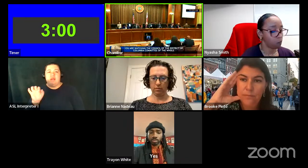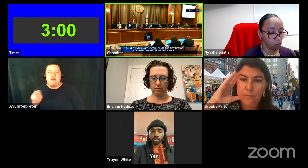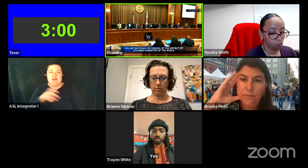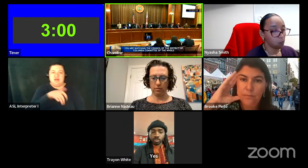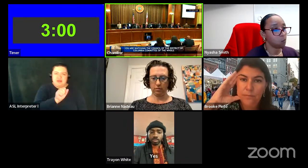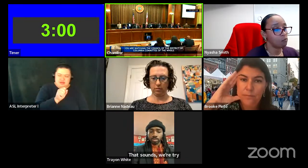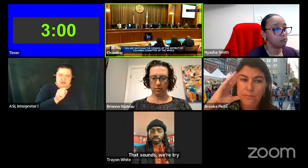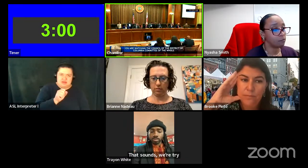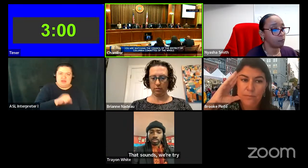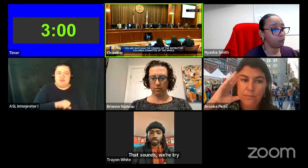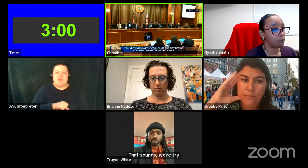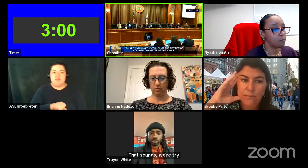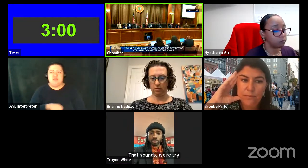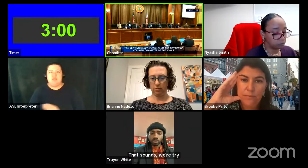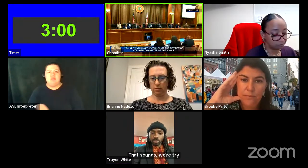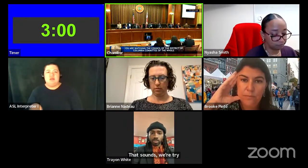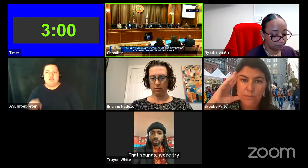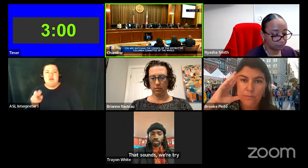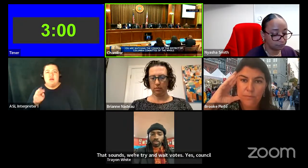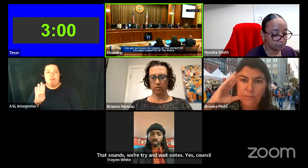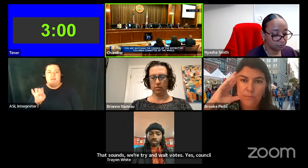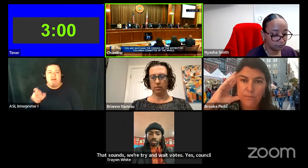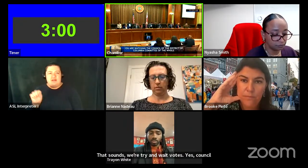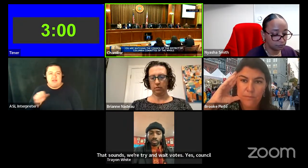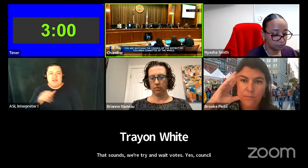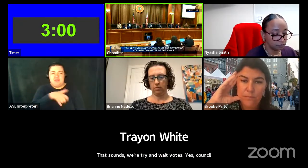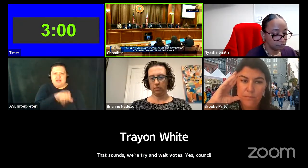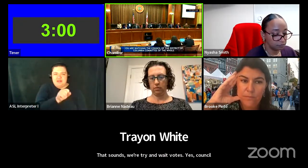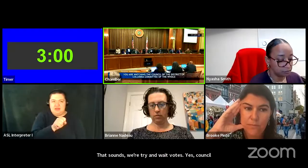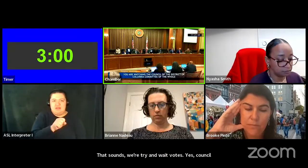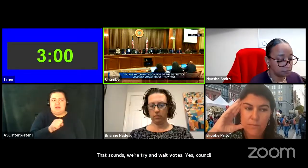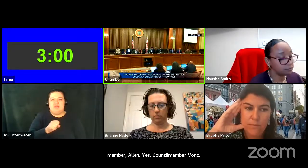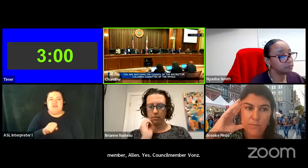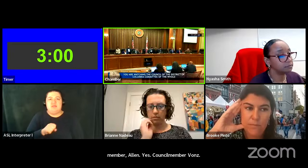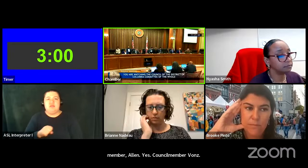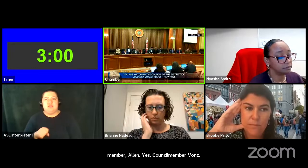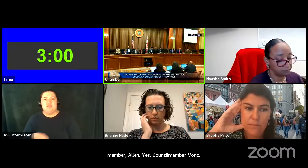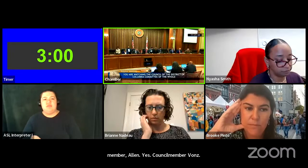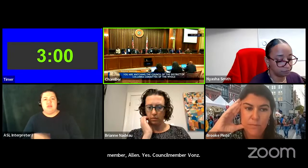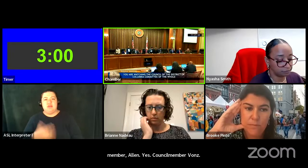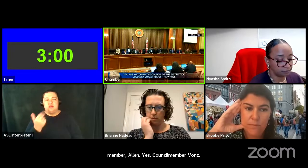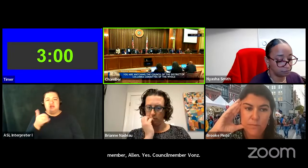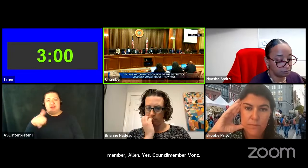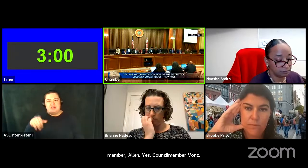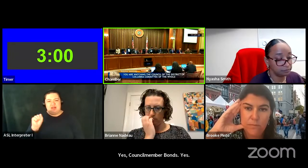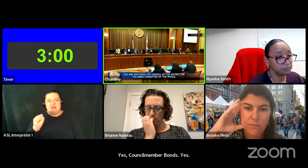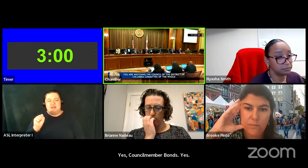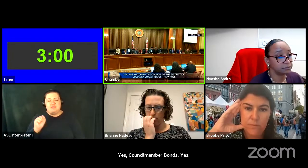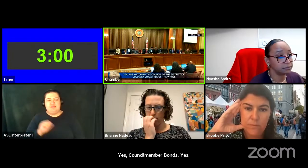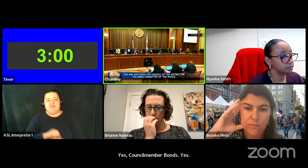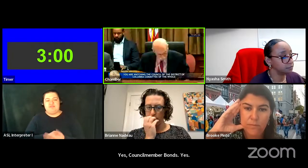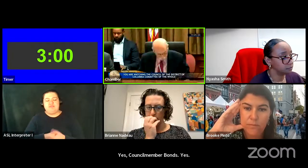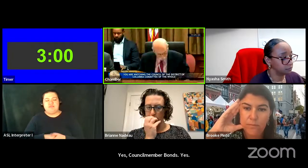Yes. Councilmember Allen votes yes. Councilmember Bonds. Yes. Councilmember Bonds votes yes. Mr. Chairman, there are 13 yeses.